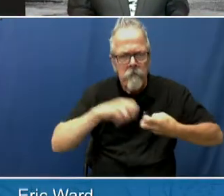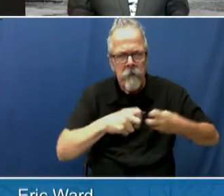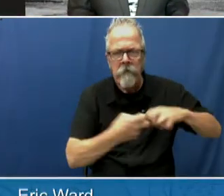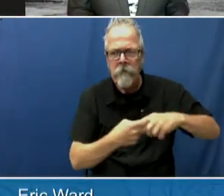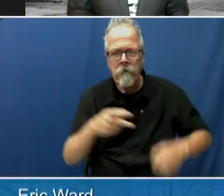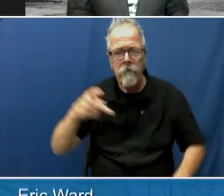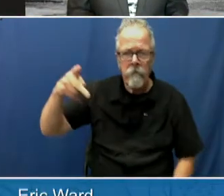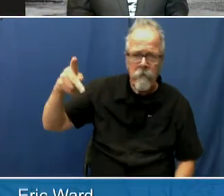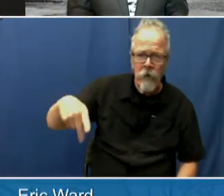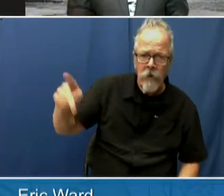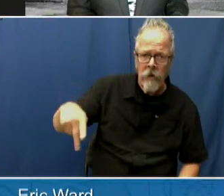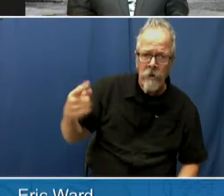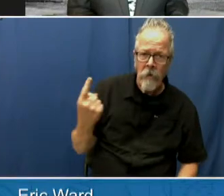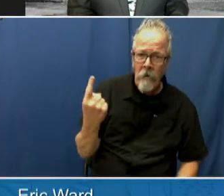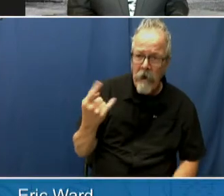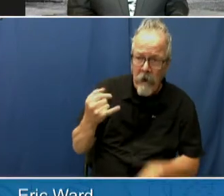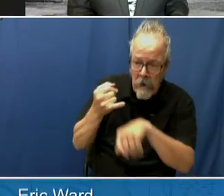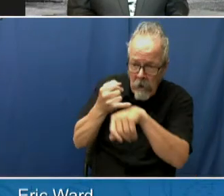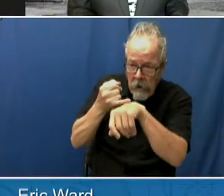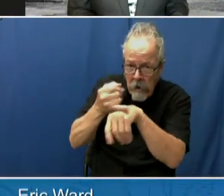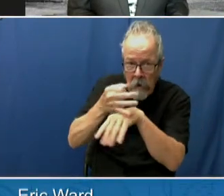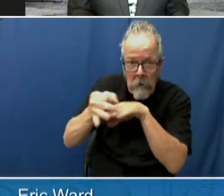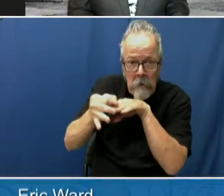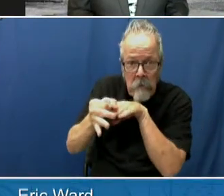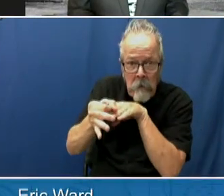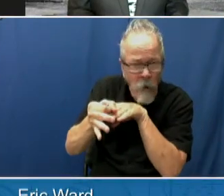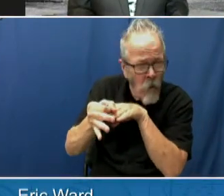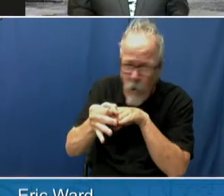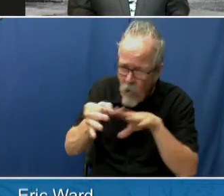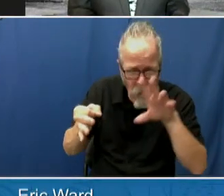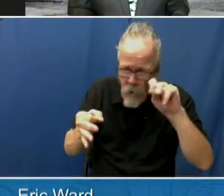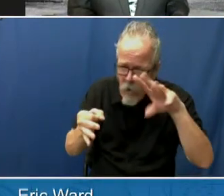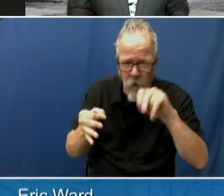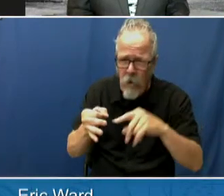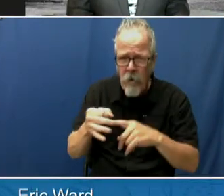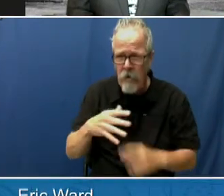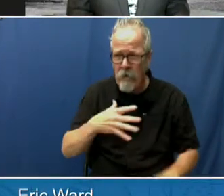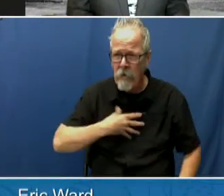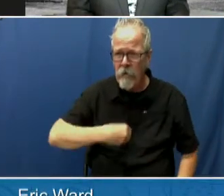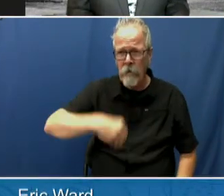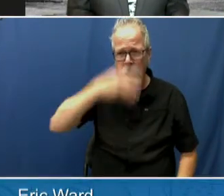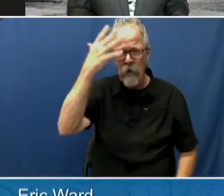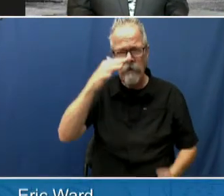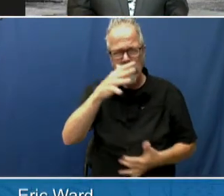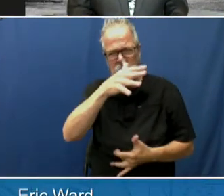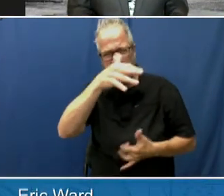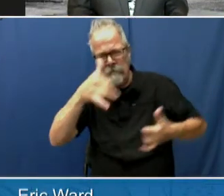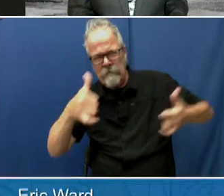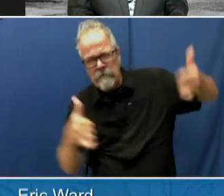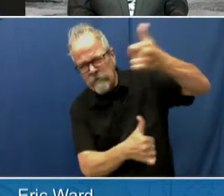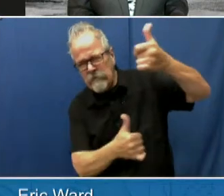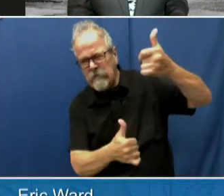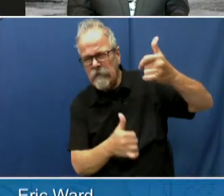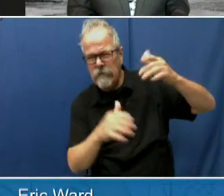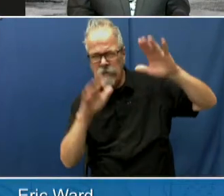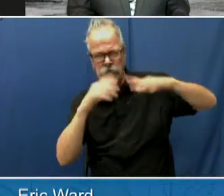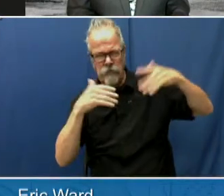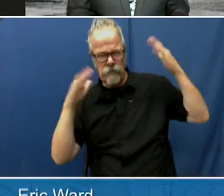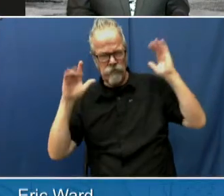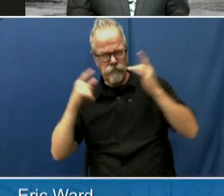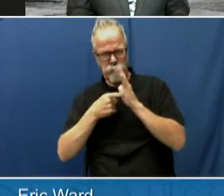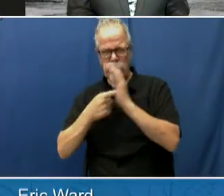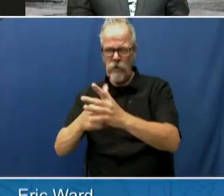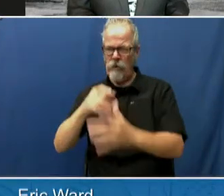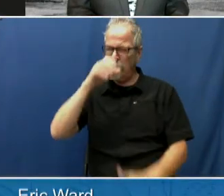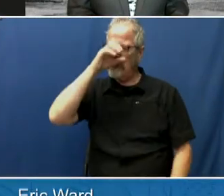The demonstrations of white nationalism we'll see on Sunday are part of a broader anti-democratic assault that